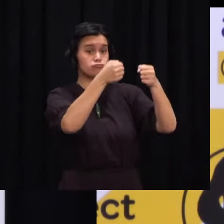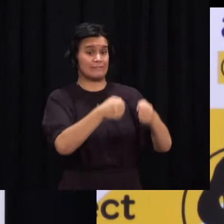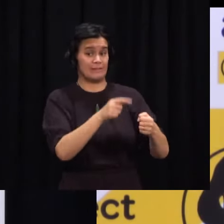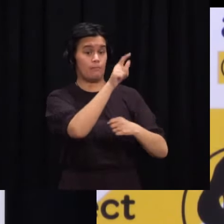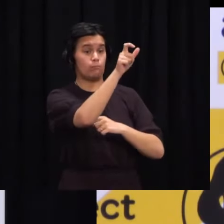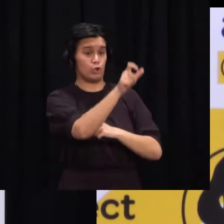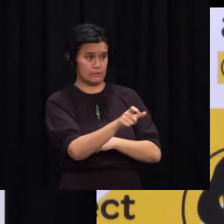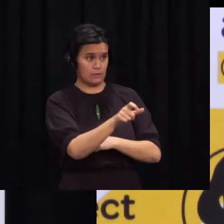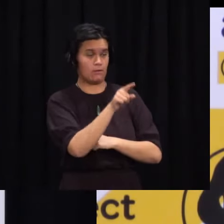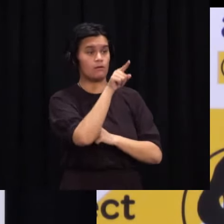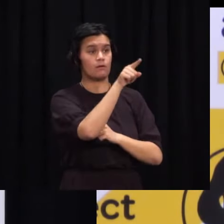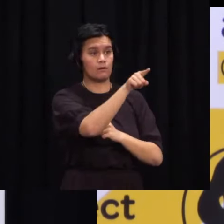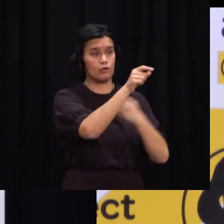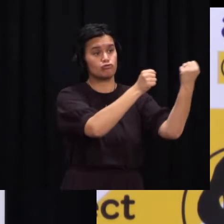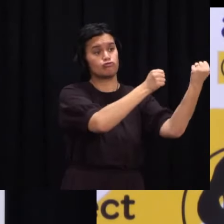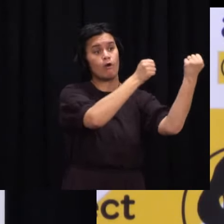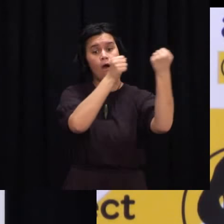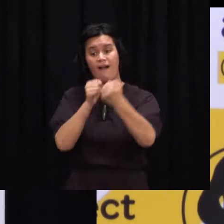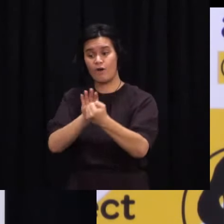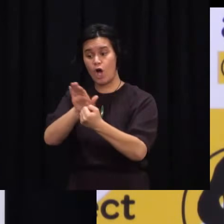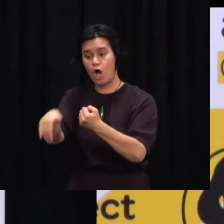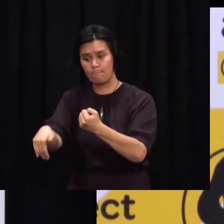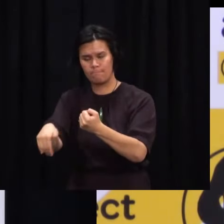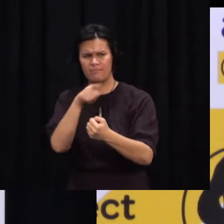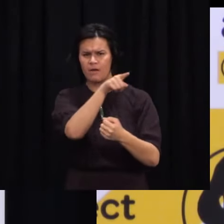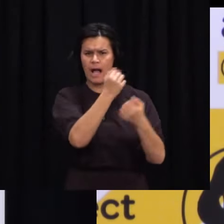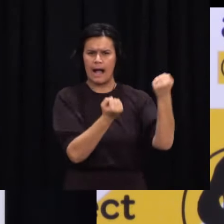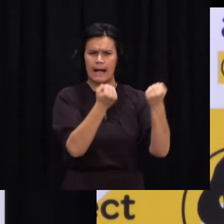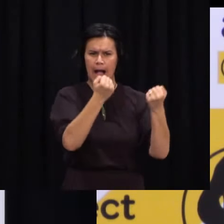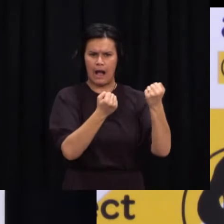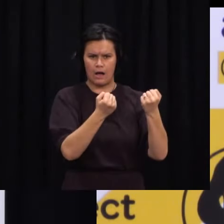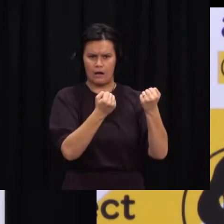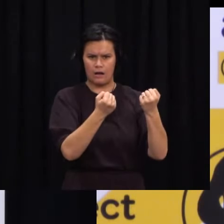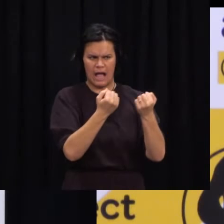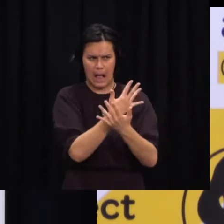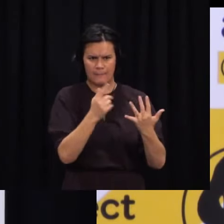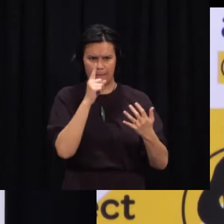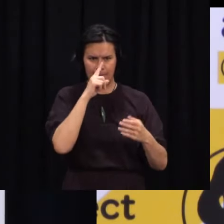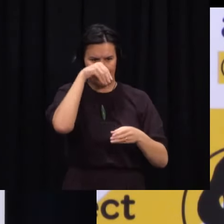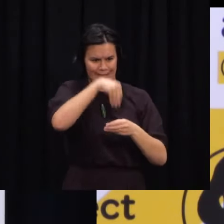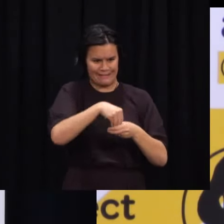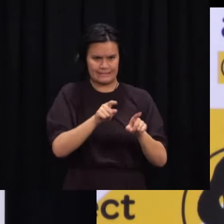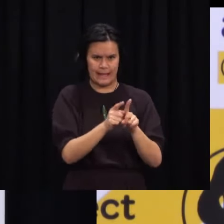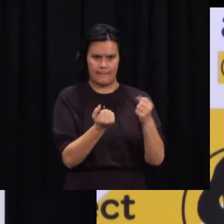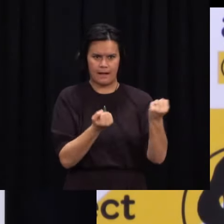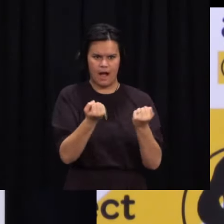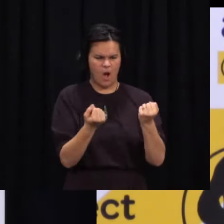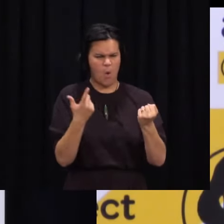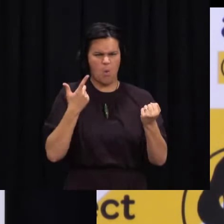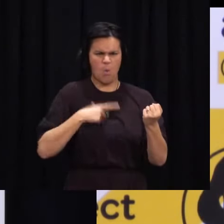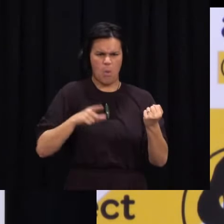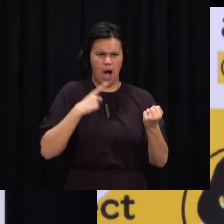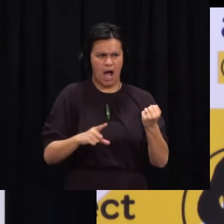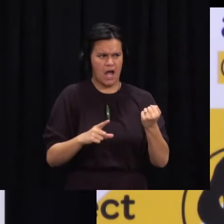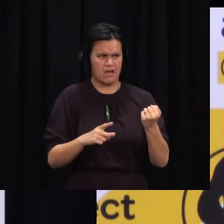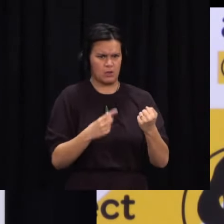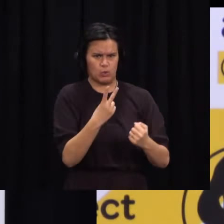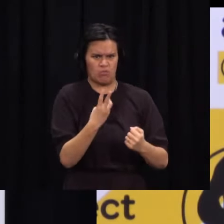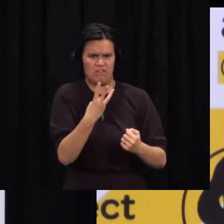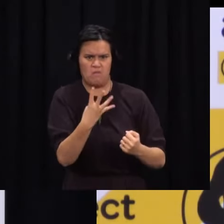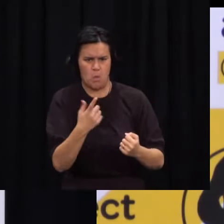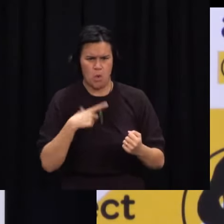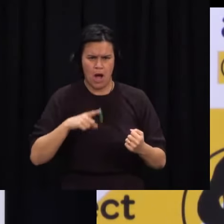address, and why did so many, it seems as if there were multiple people, why did multiple people take them there? And so look, that is one of the questions that we're